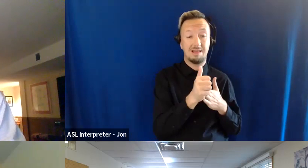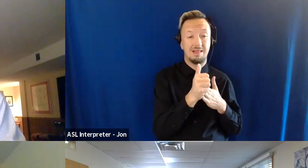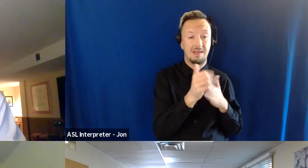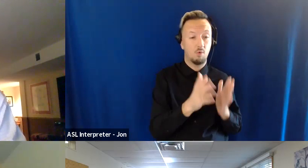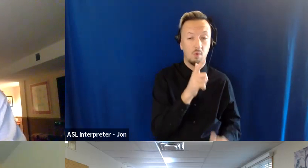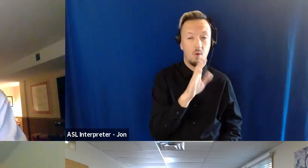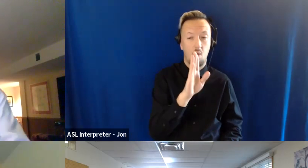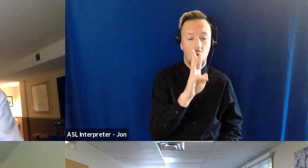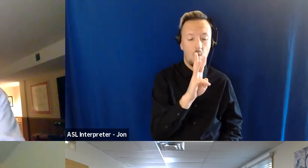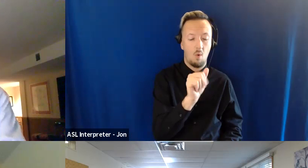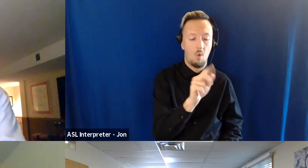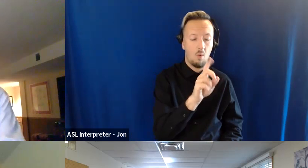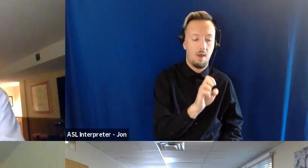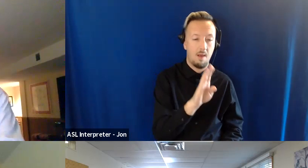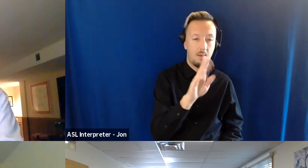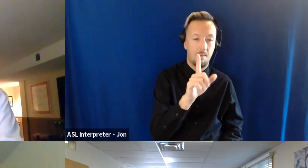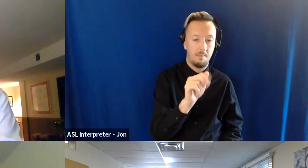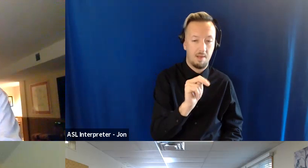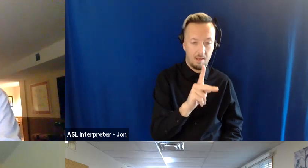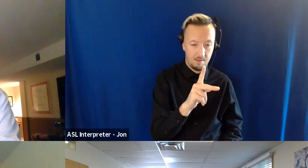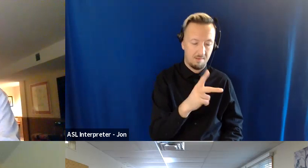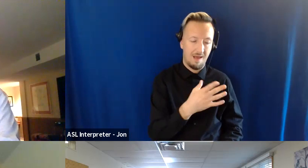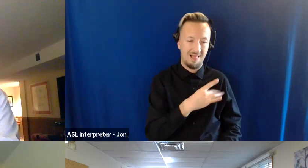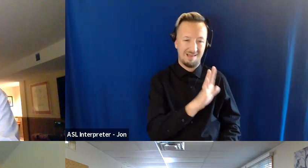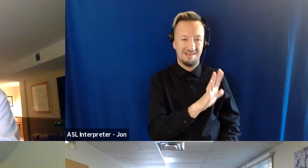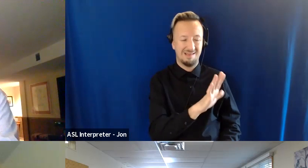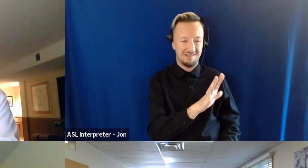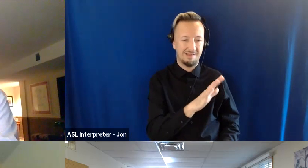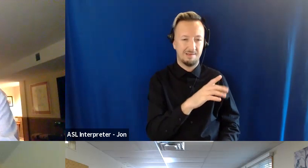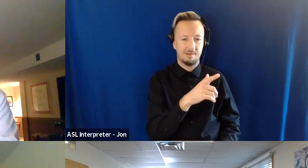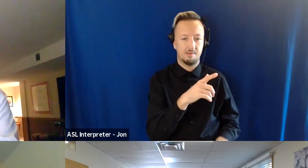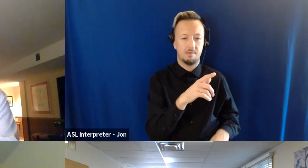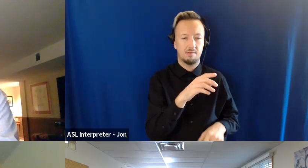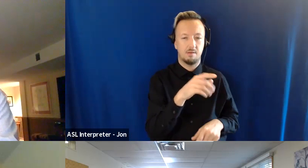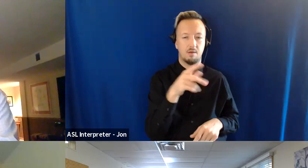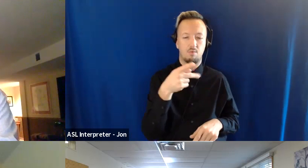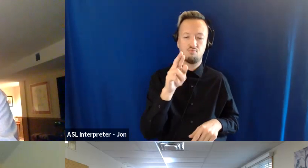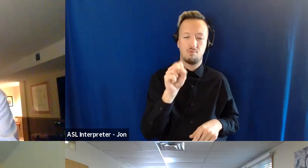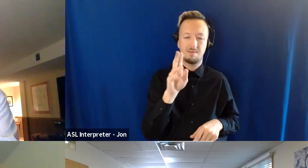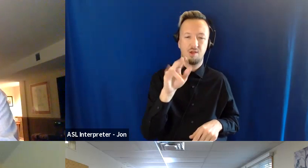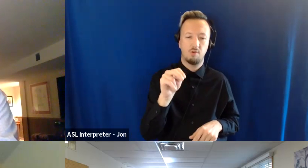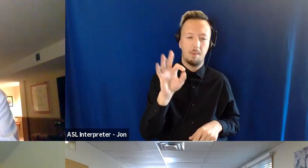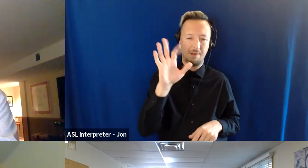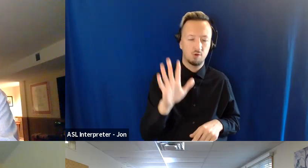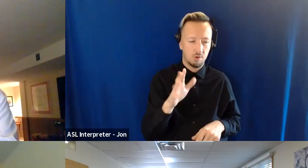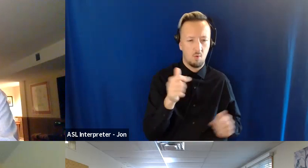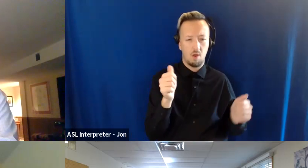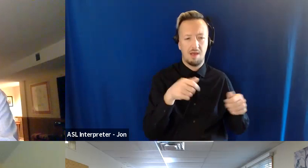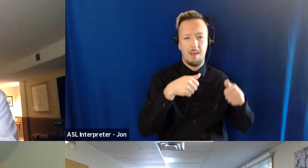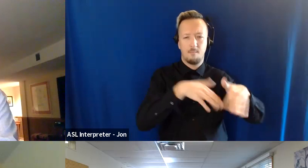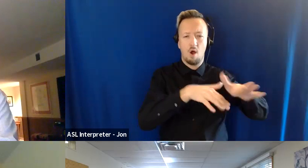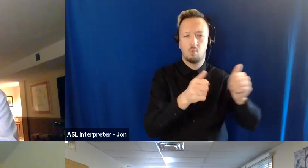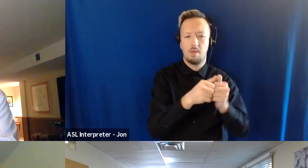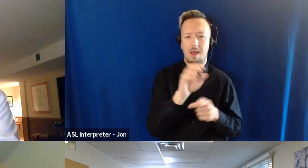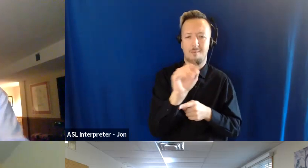Blank. I just like his style. Presbyterian minister that marched with Martin Luther King, got a job working